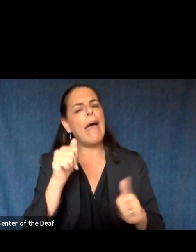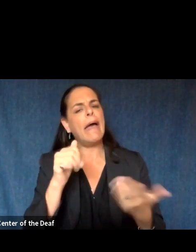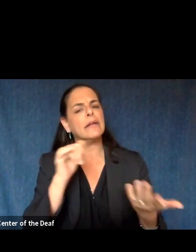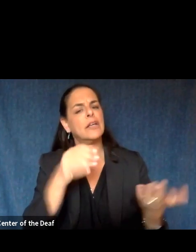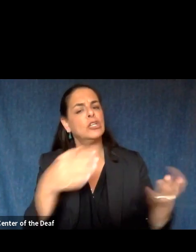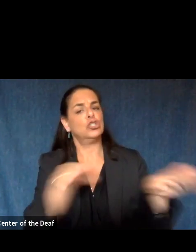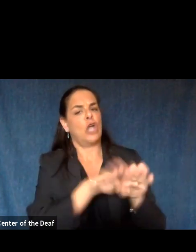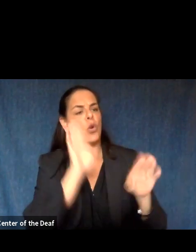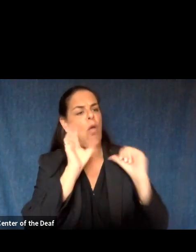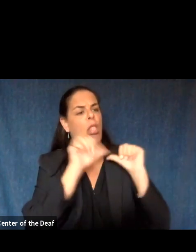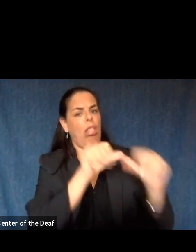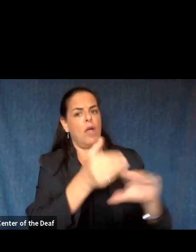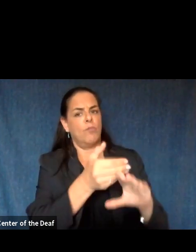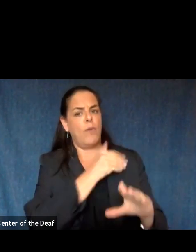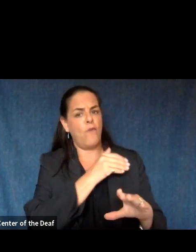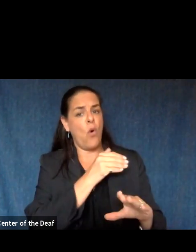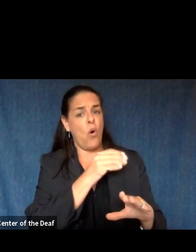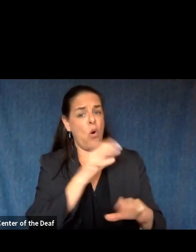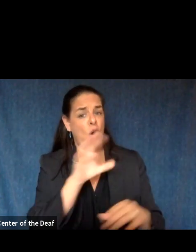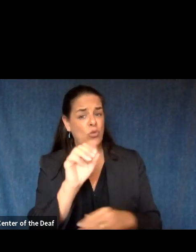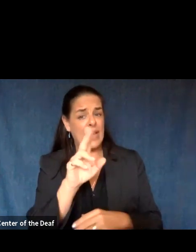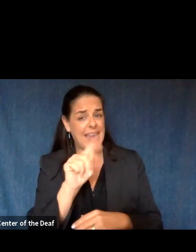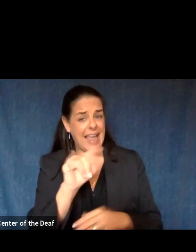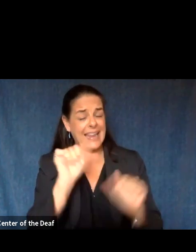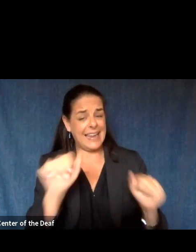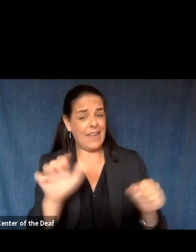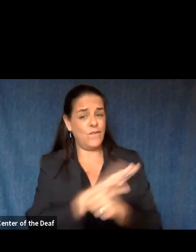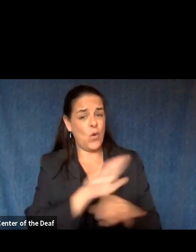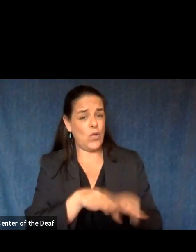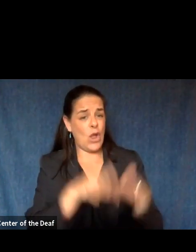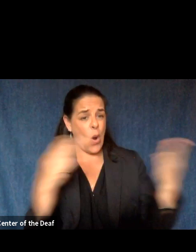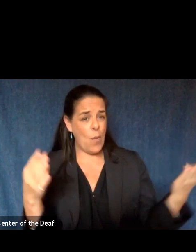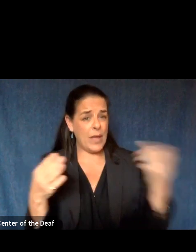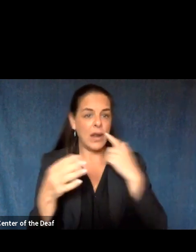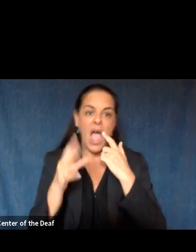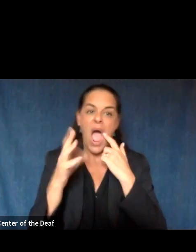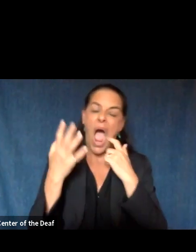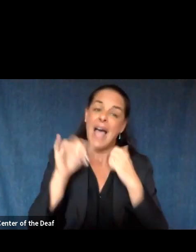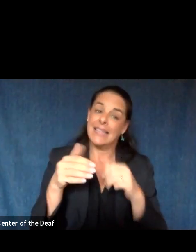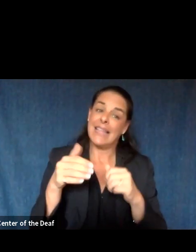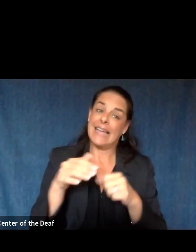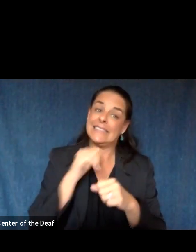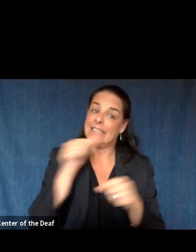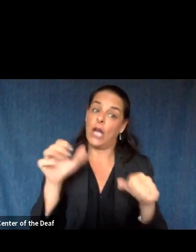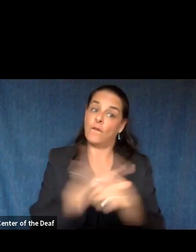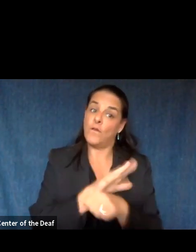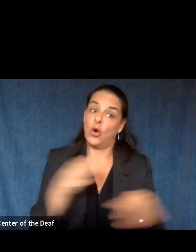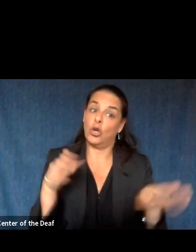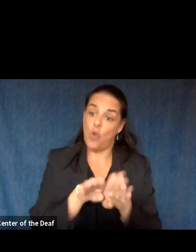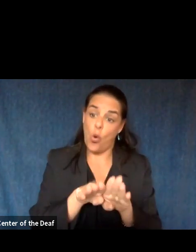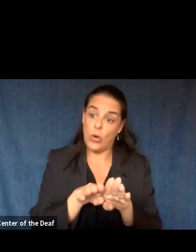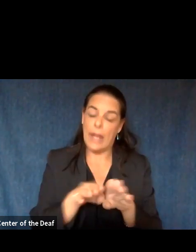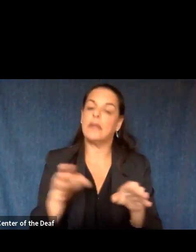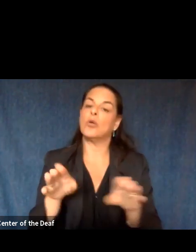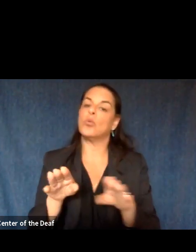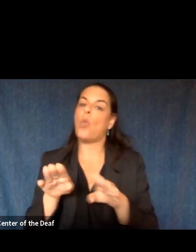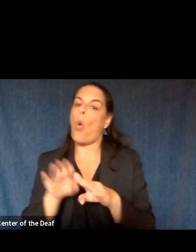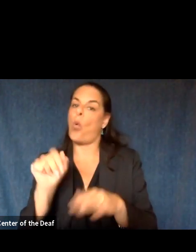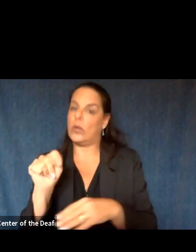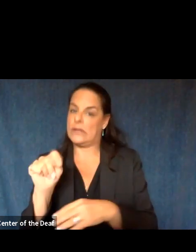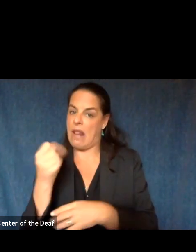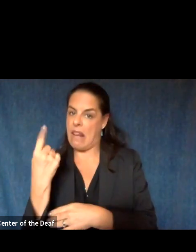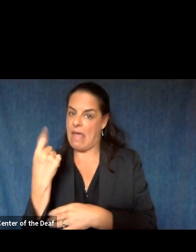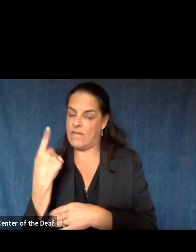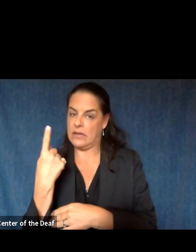reopen? So the enforcement last night, it's not a full shutdown. It closes at 11 p.m. and I believe it was put